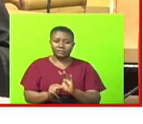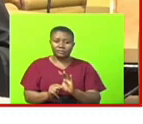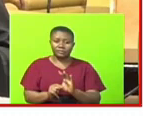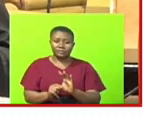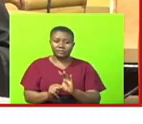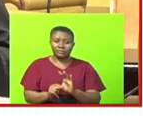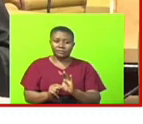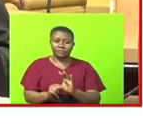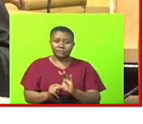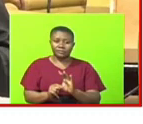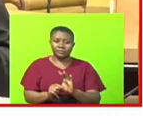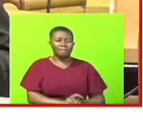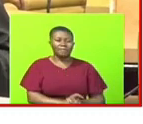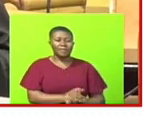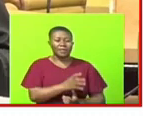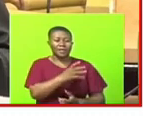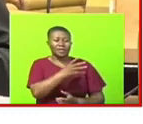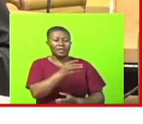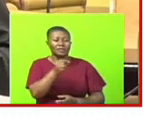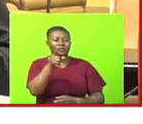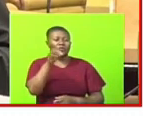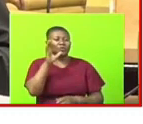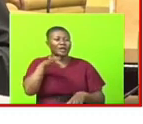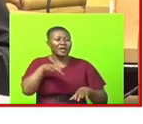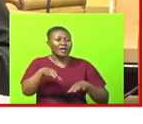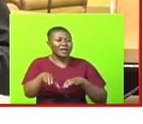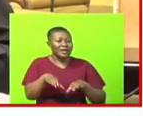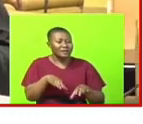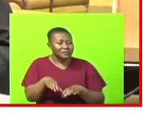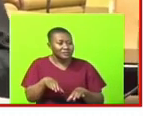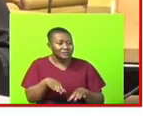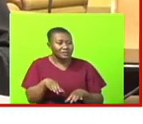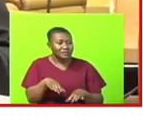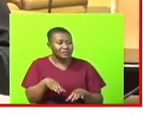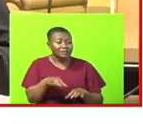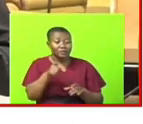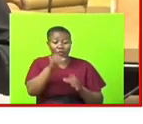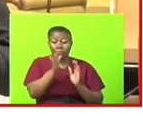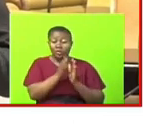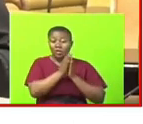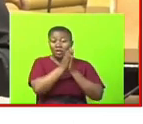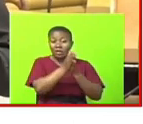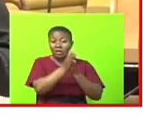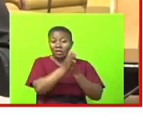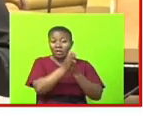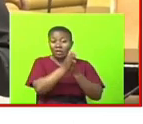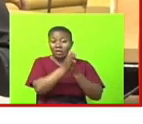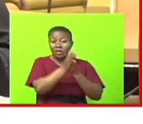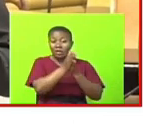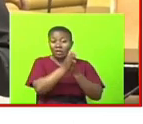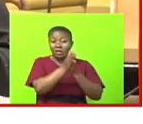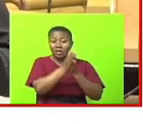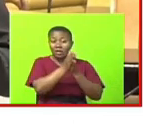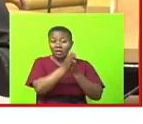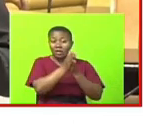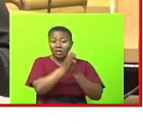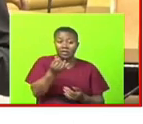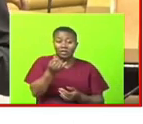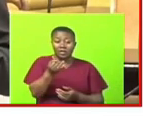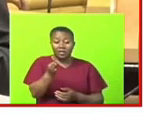finished voting in December. So all this is going to end up